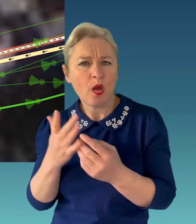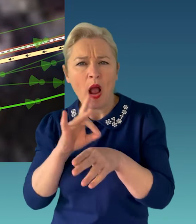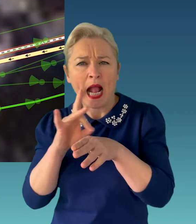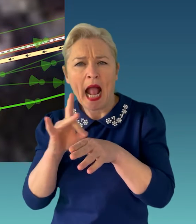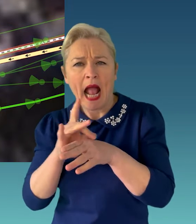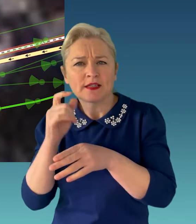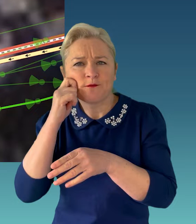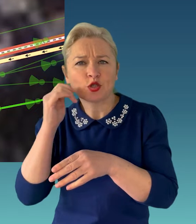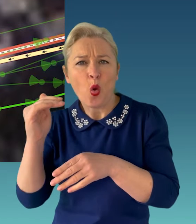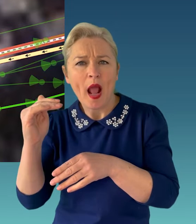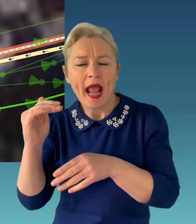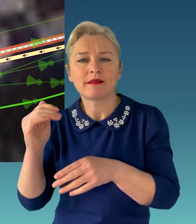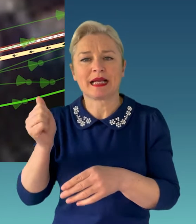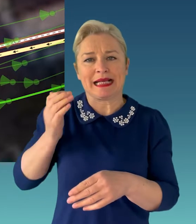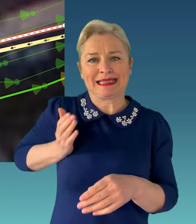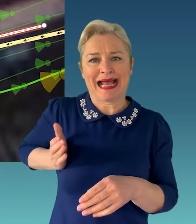footway? It's a sidewalk.